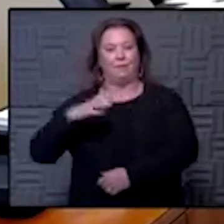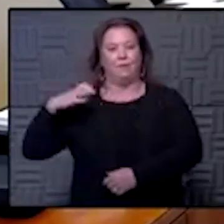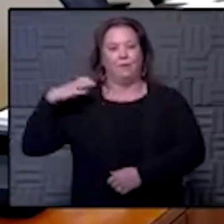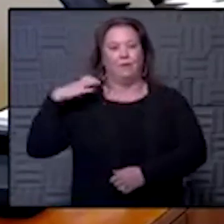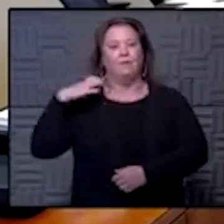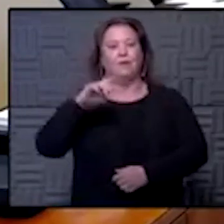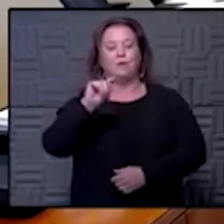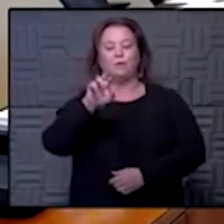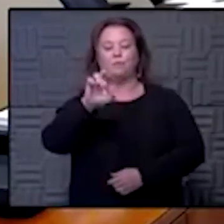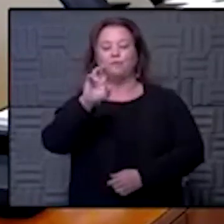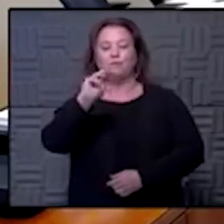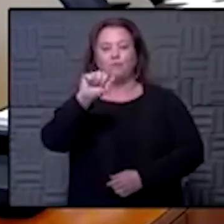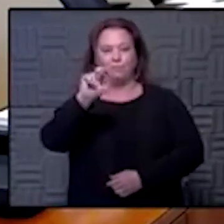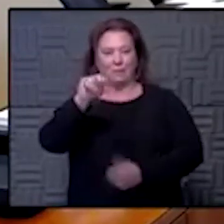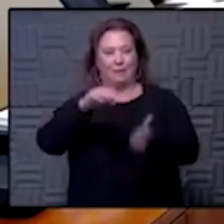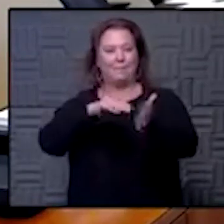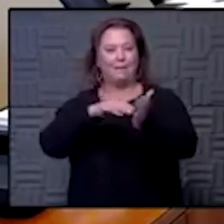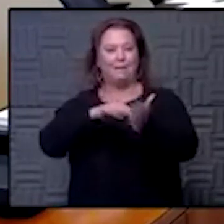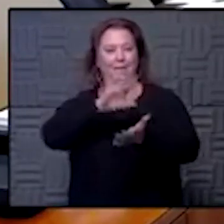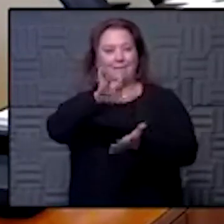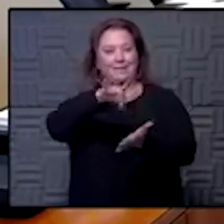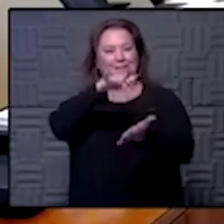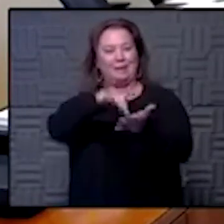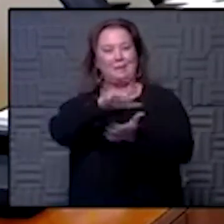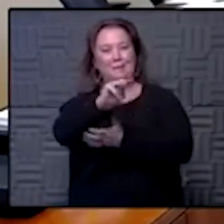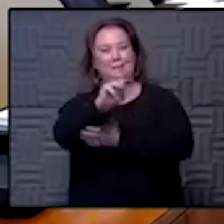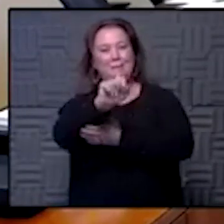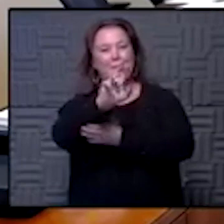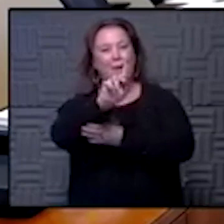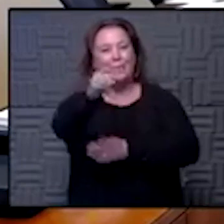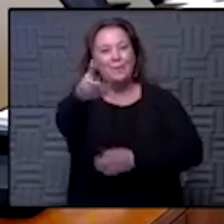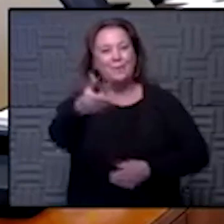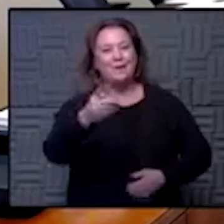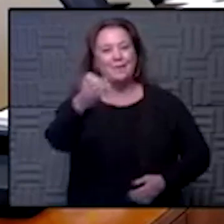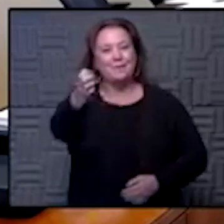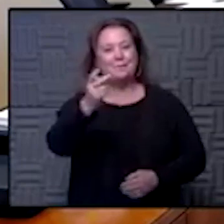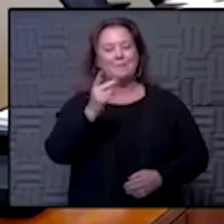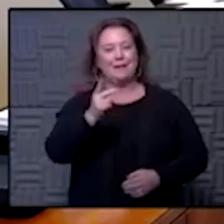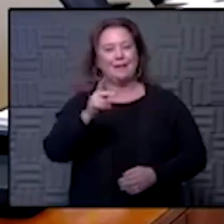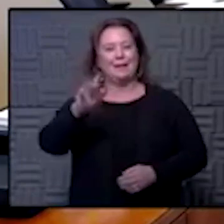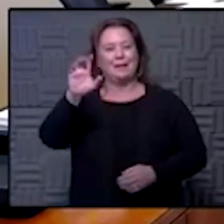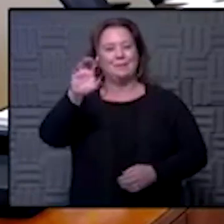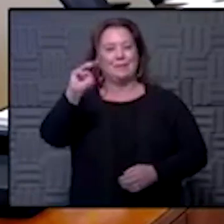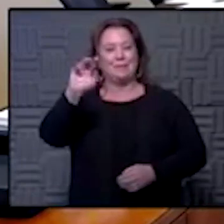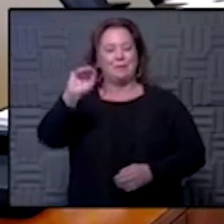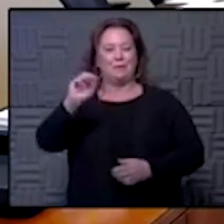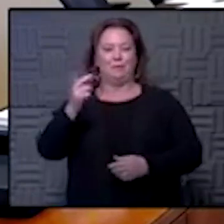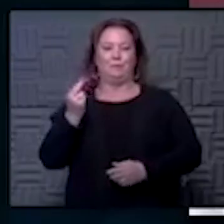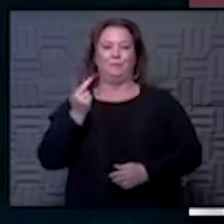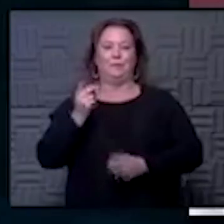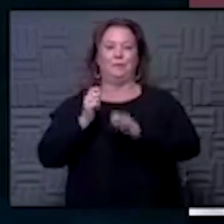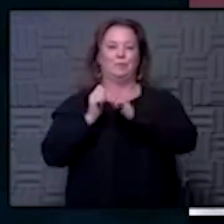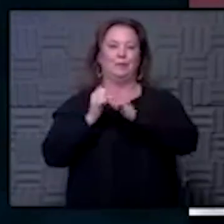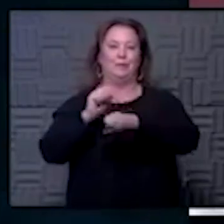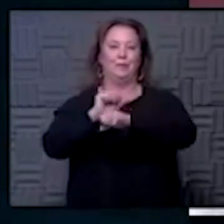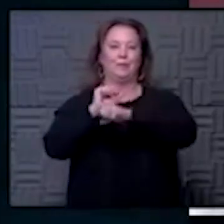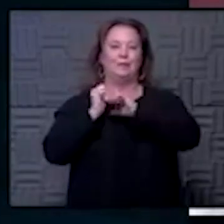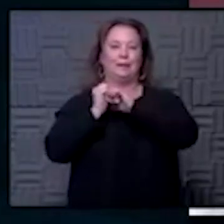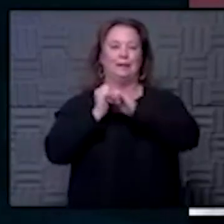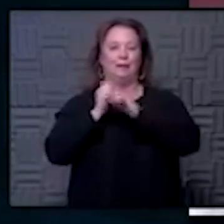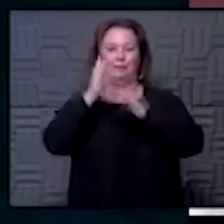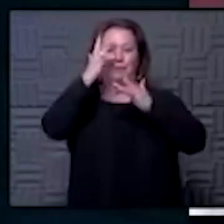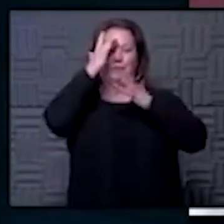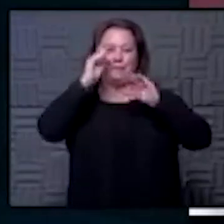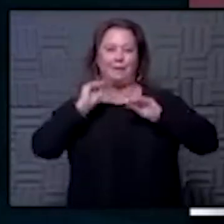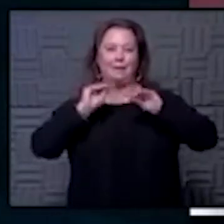Center, University Health over at Truman Medical Center. Mark, welcome back. Mark's been on in our CMO program. Mark and I have worked a lot together over the pandemic,